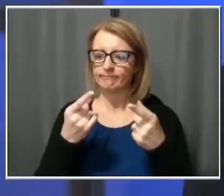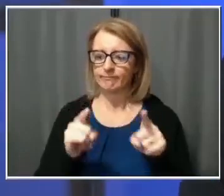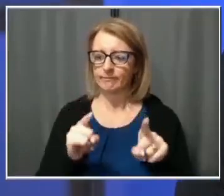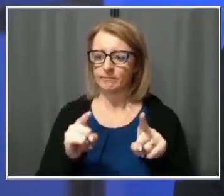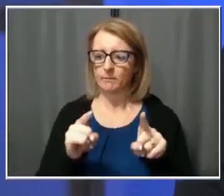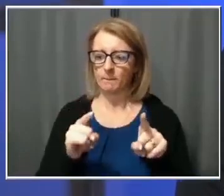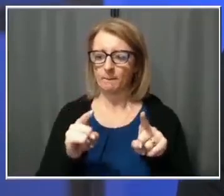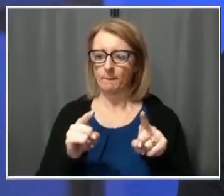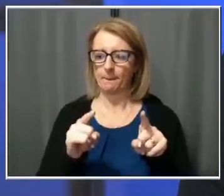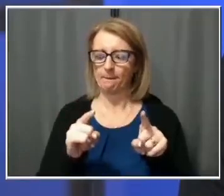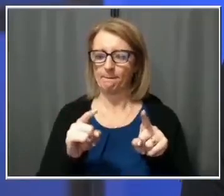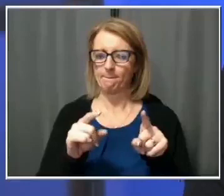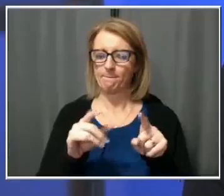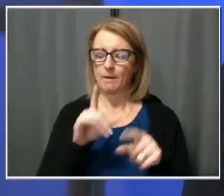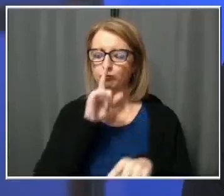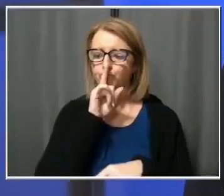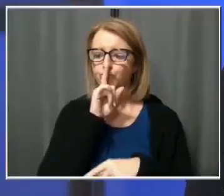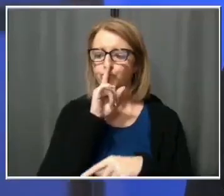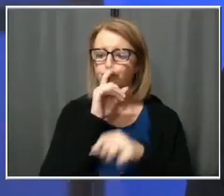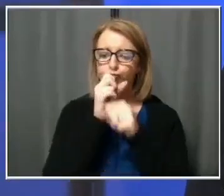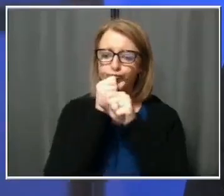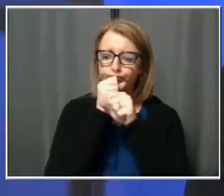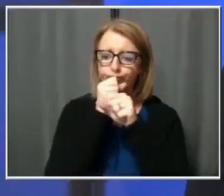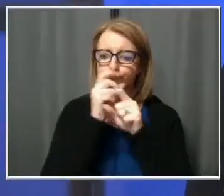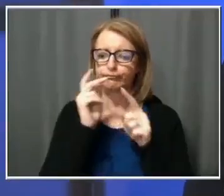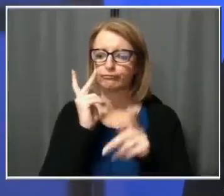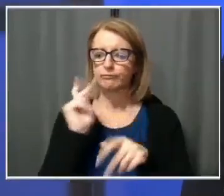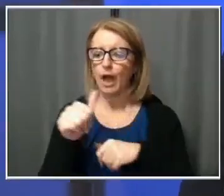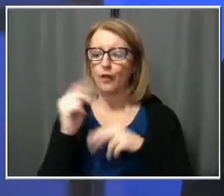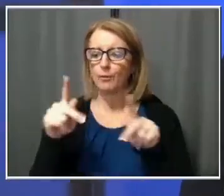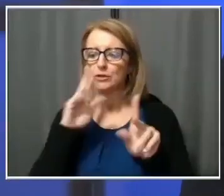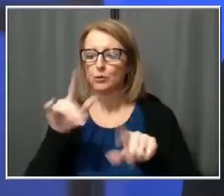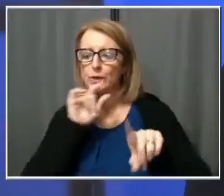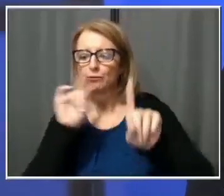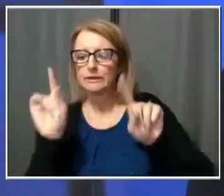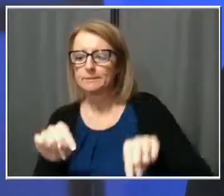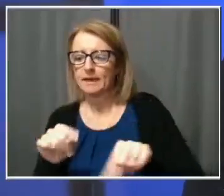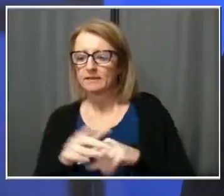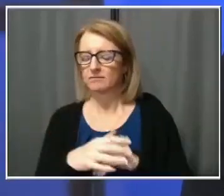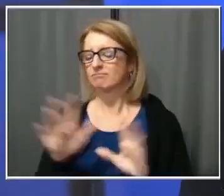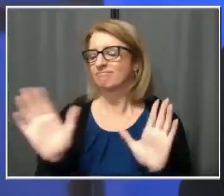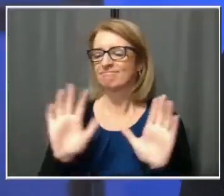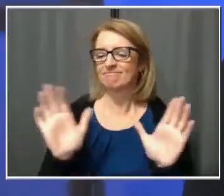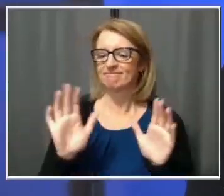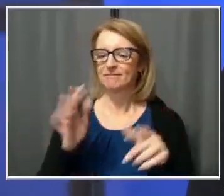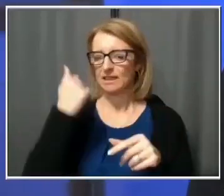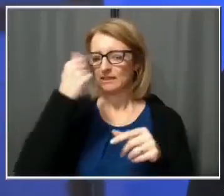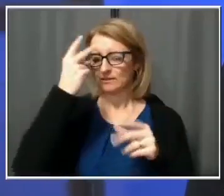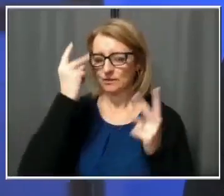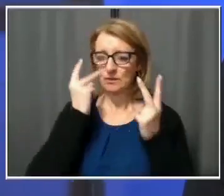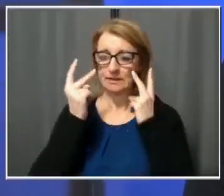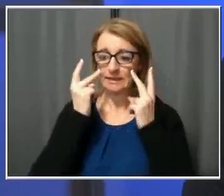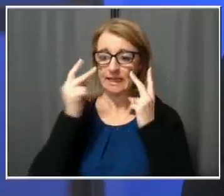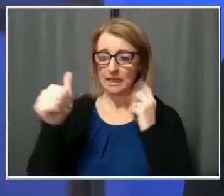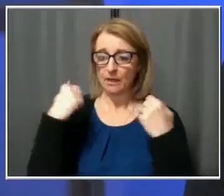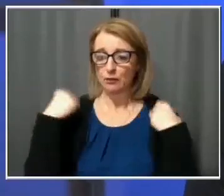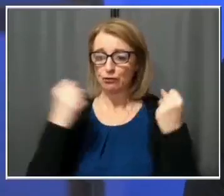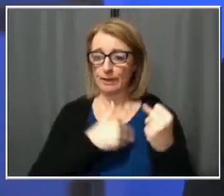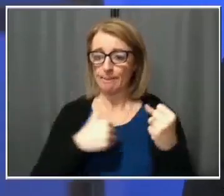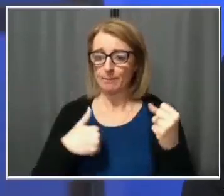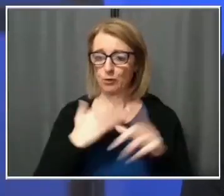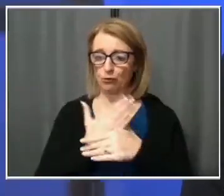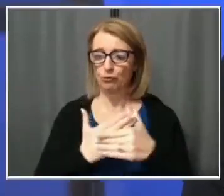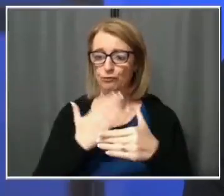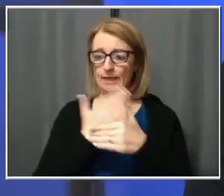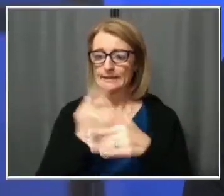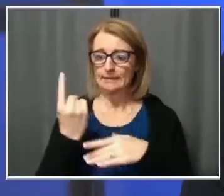default is often not to say anything because we assume someone else is going to respond. But I think as a fellow guy, if we see another gym member who's harassing someone,